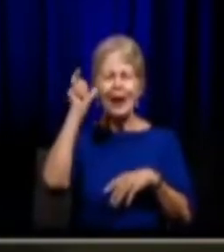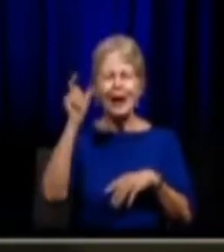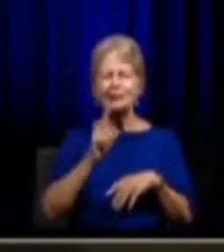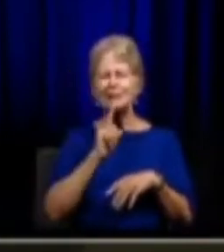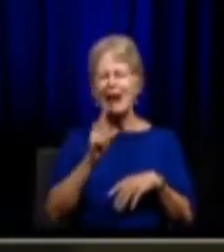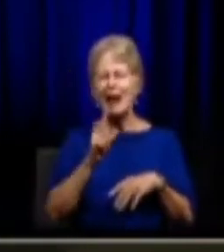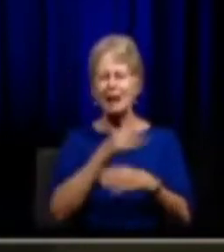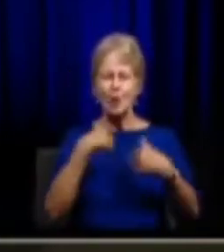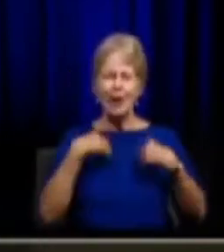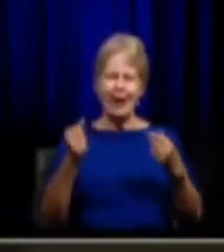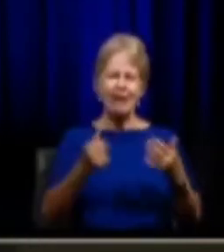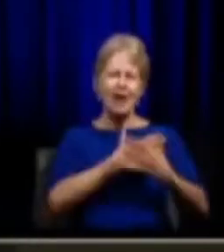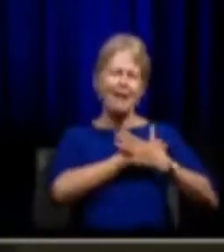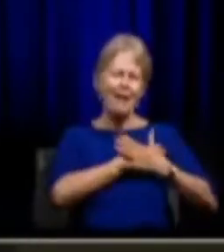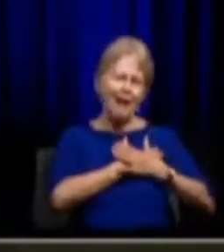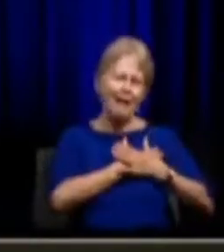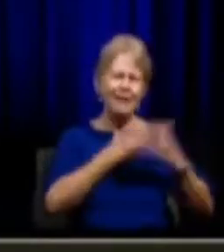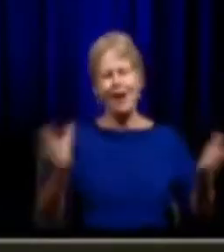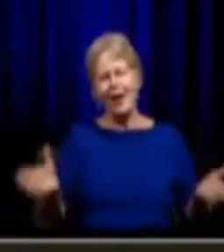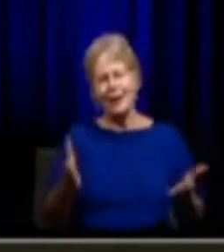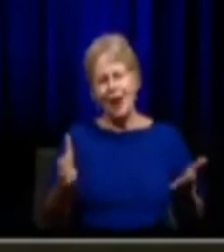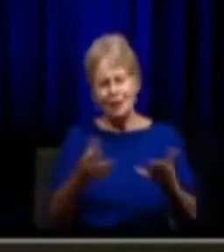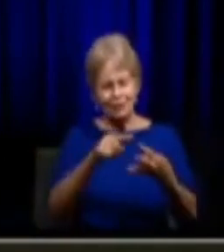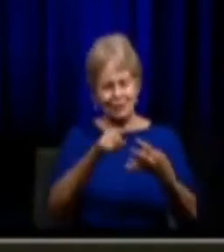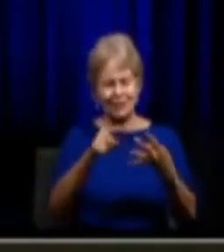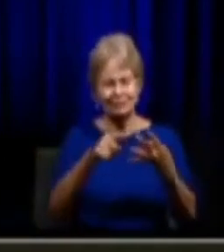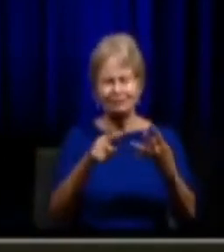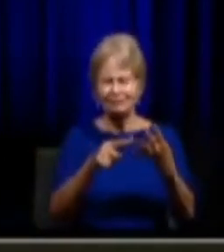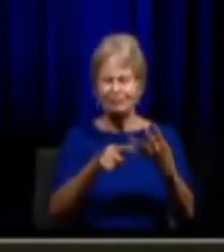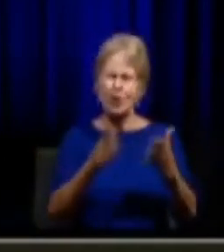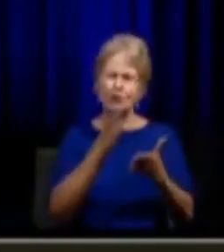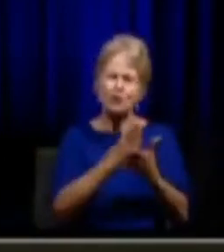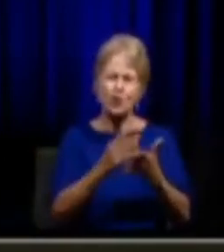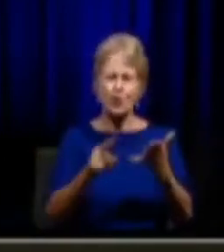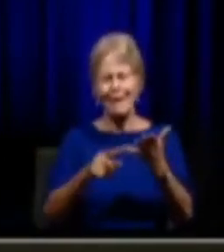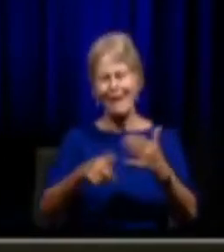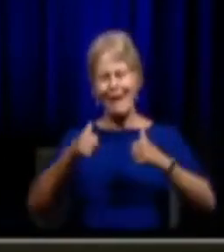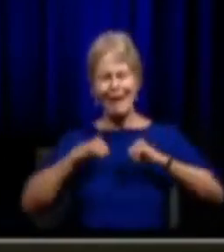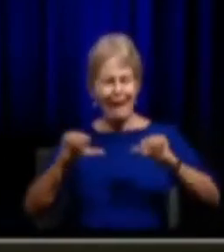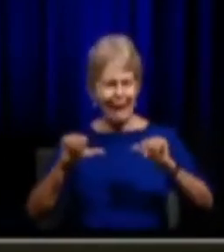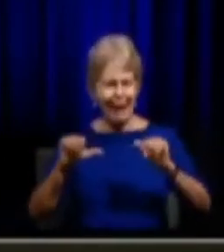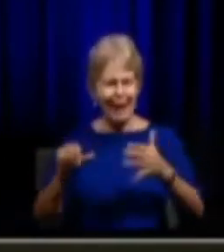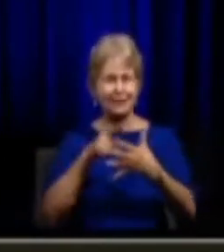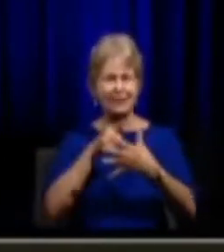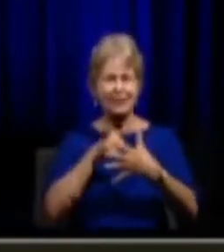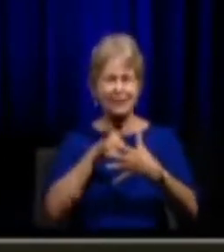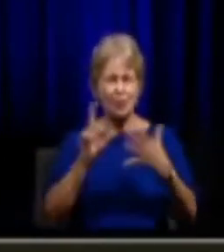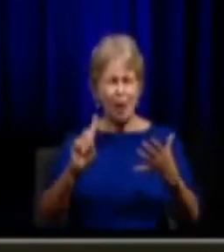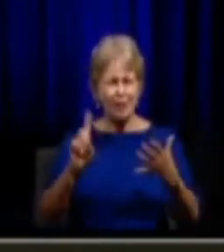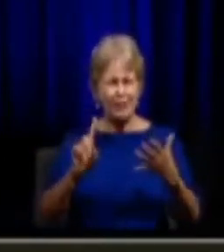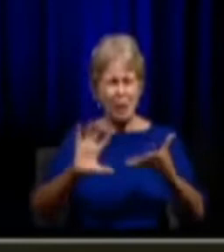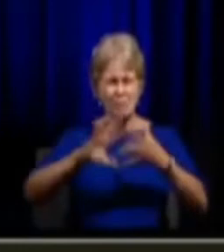love and encouragement. We had truth. We had healing. All lovely things. But we also had